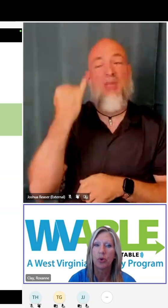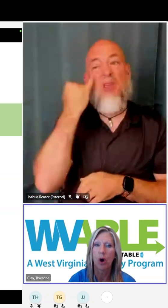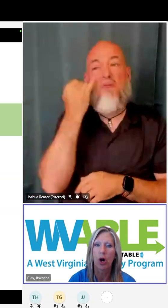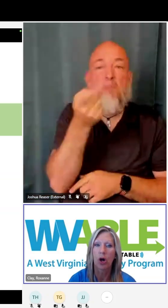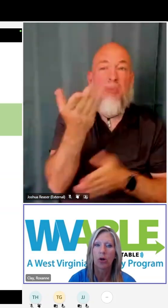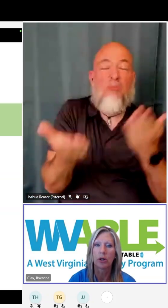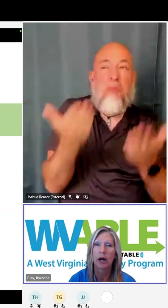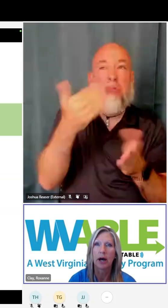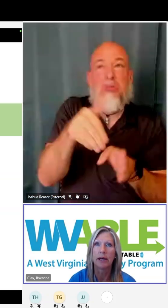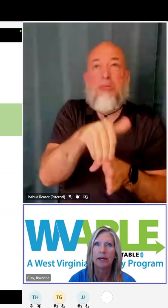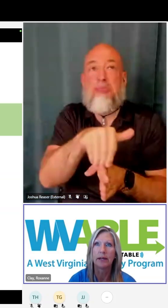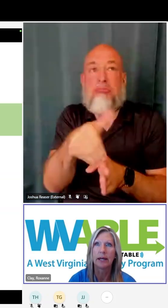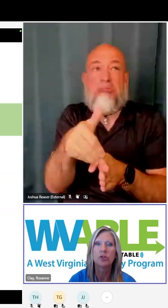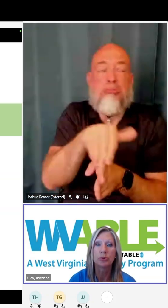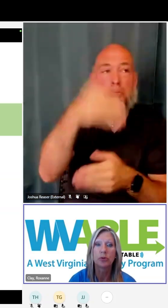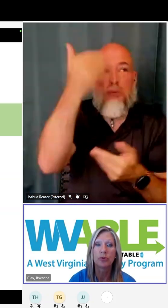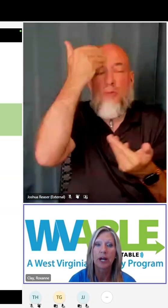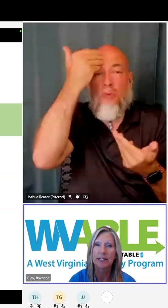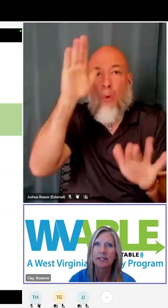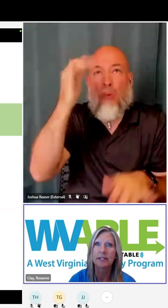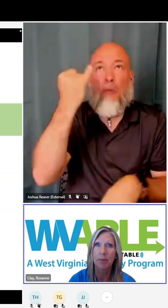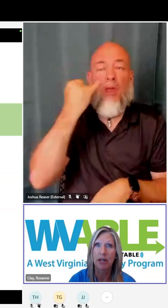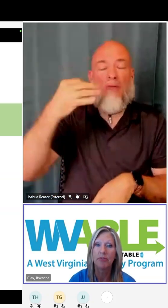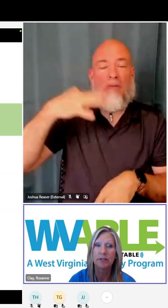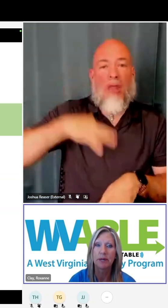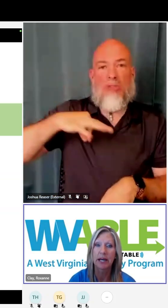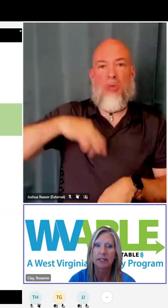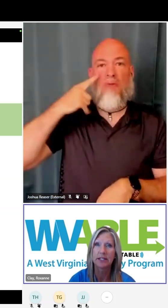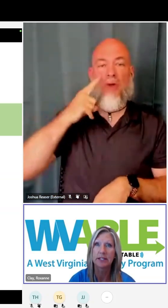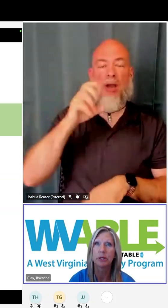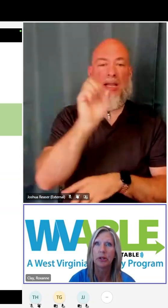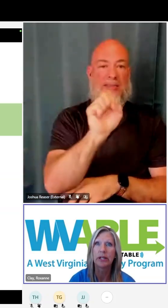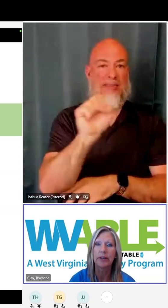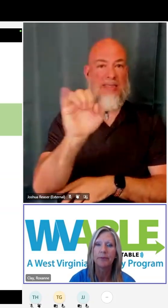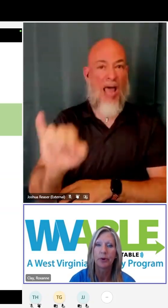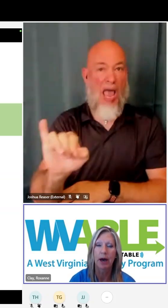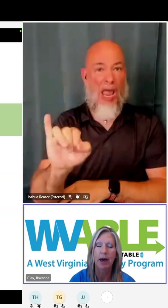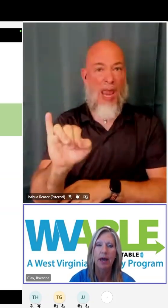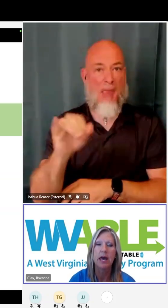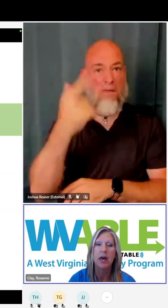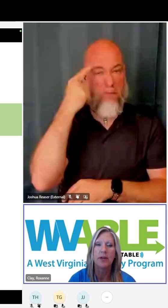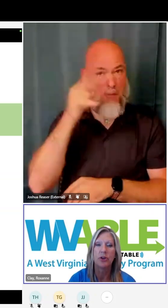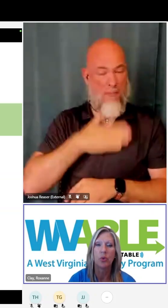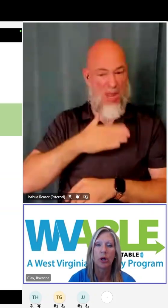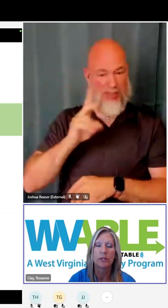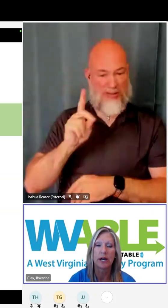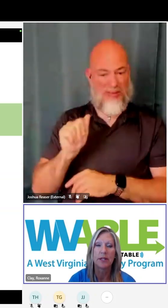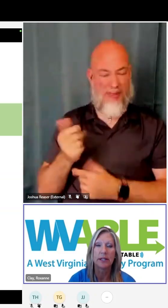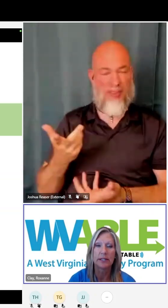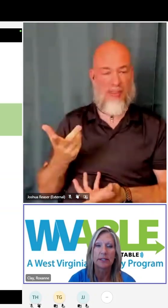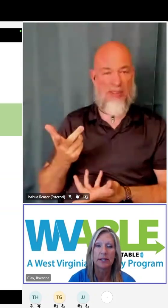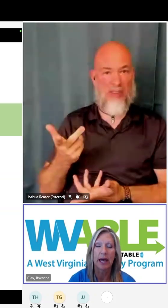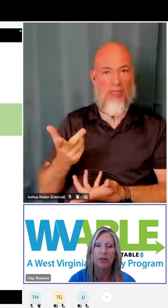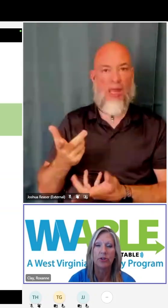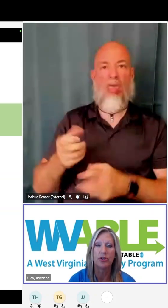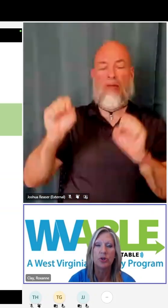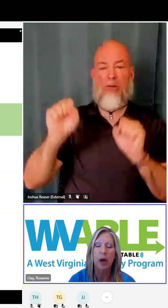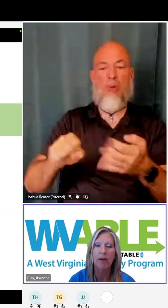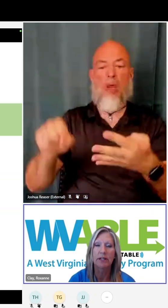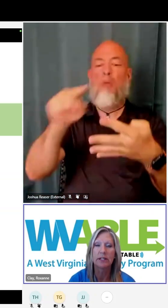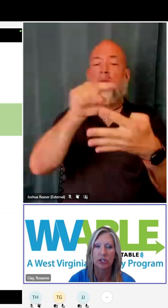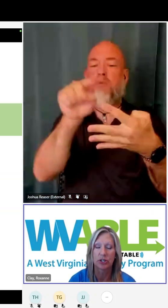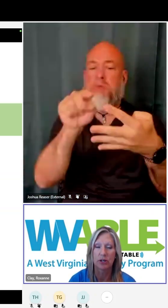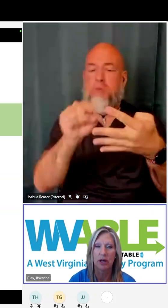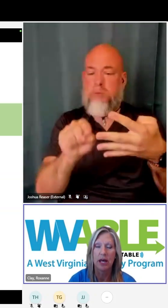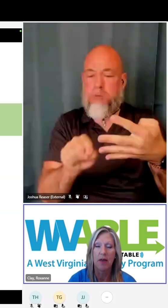if you are eligible for SSI benefits because of the disability, okay? Then you will go down the list, and do